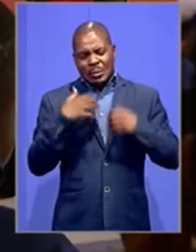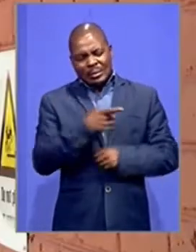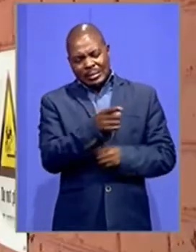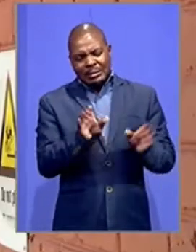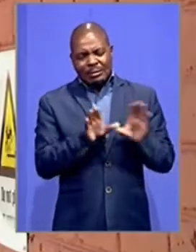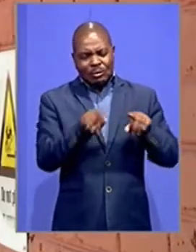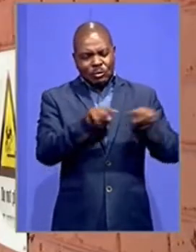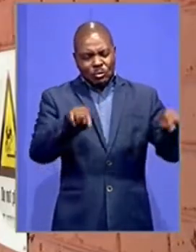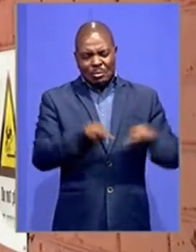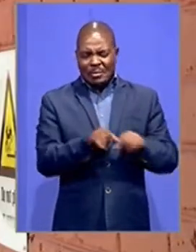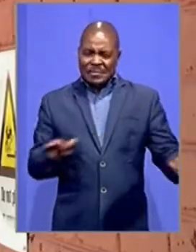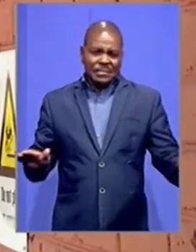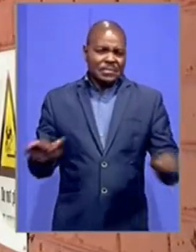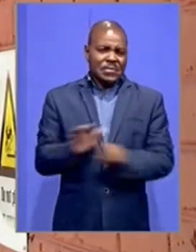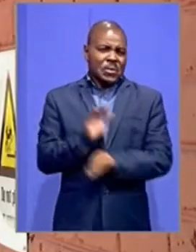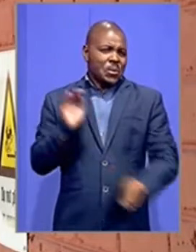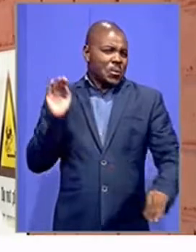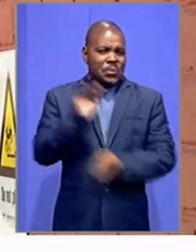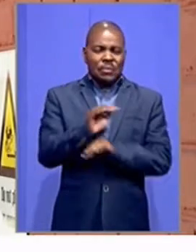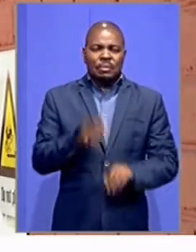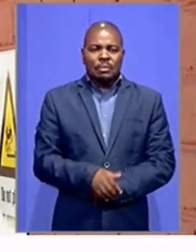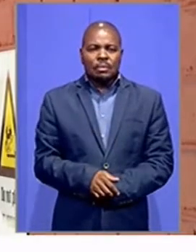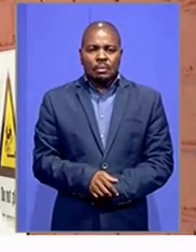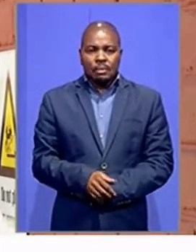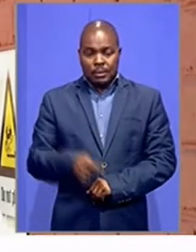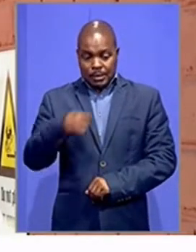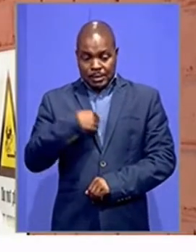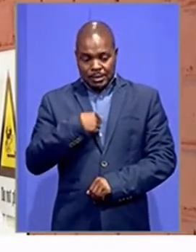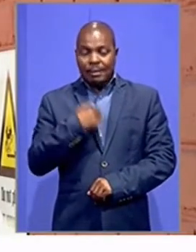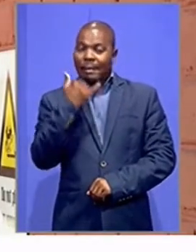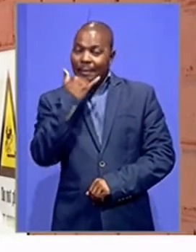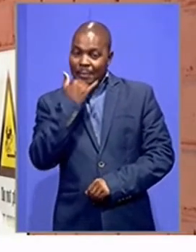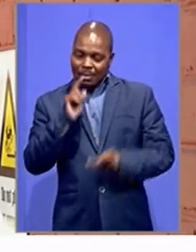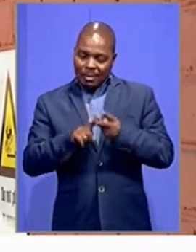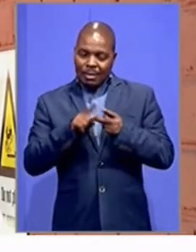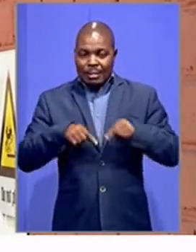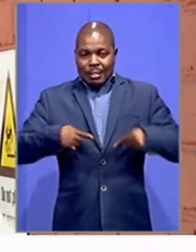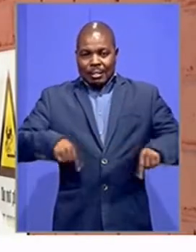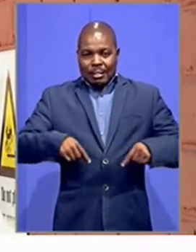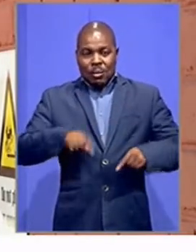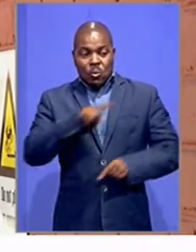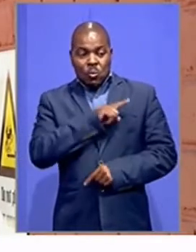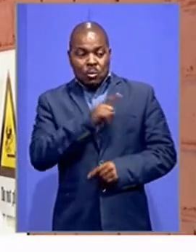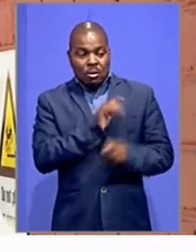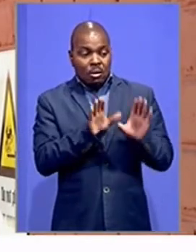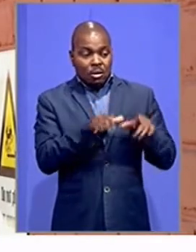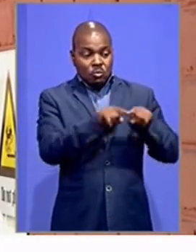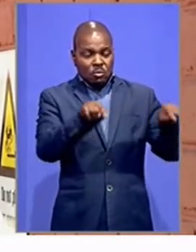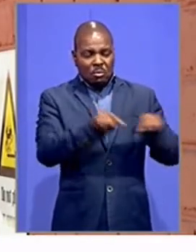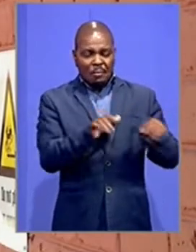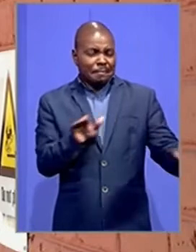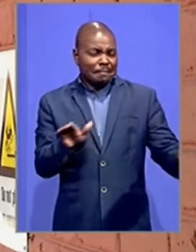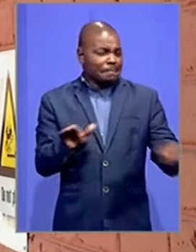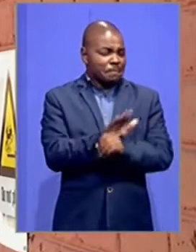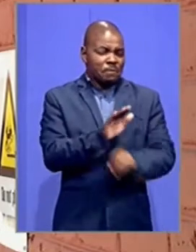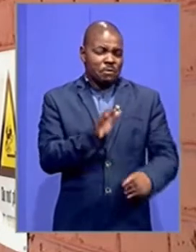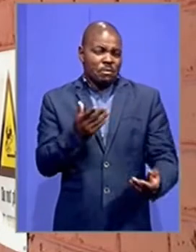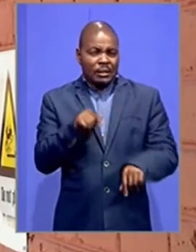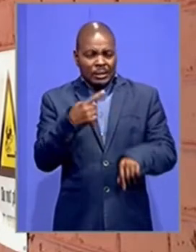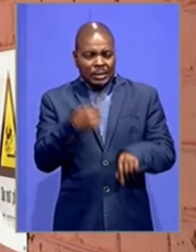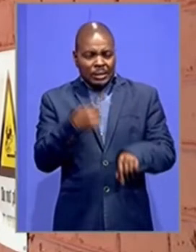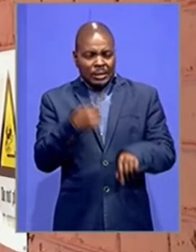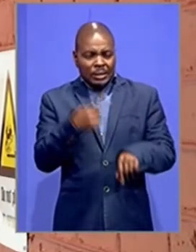diphaposi. Well, I'm happy and also scared at the same time. I mean, the classes are very full and sometimes there's not enough